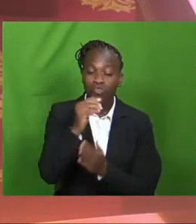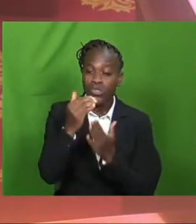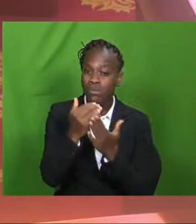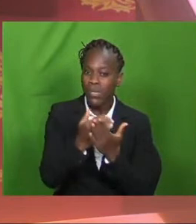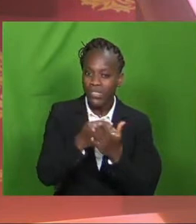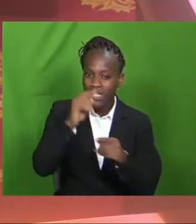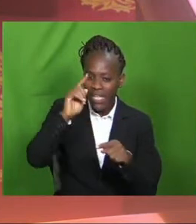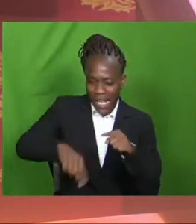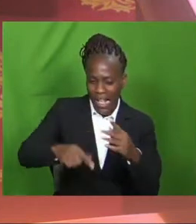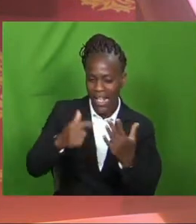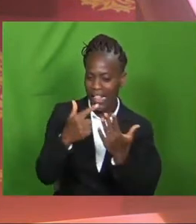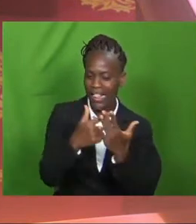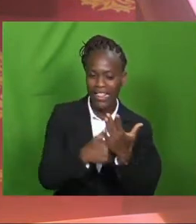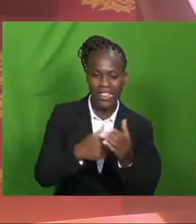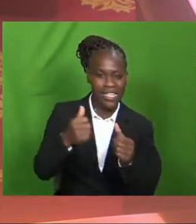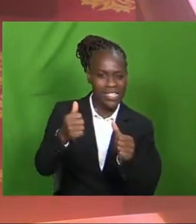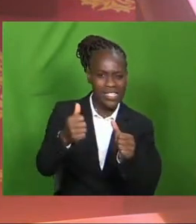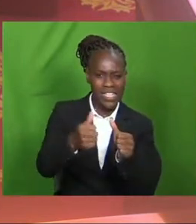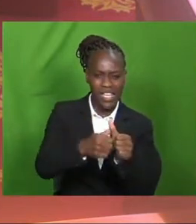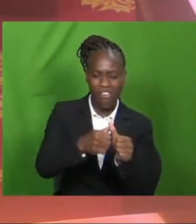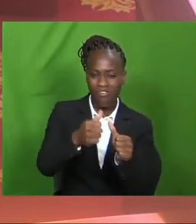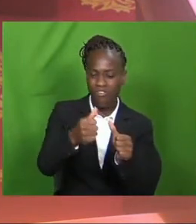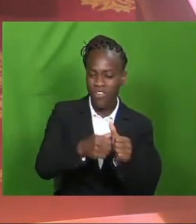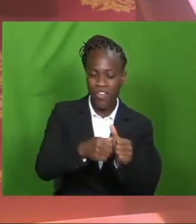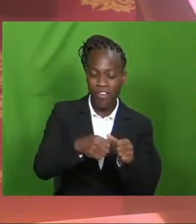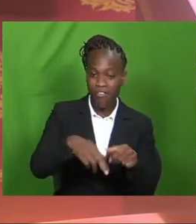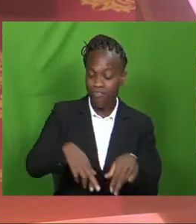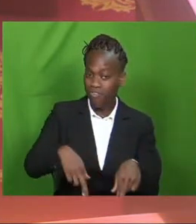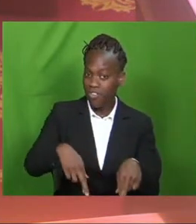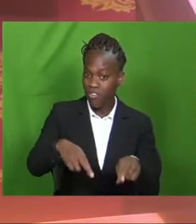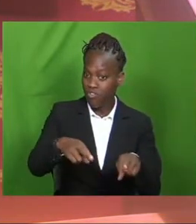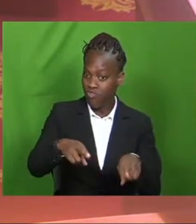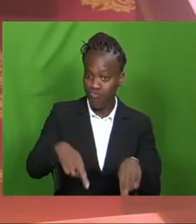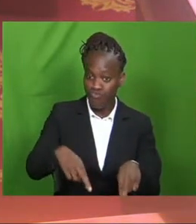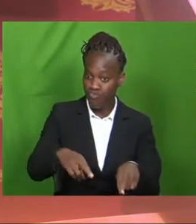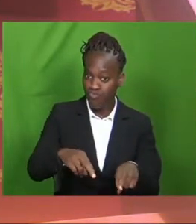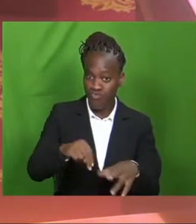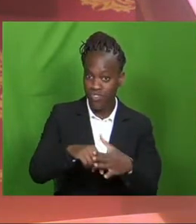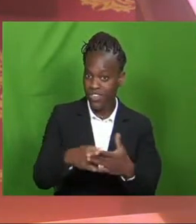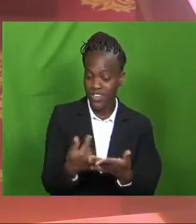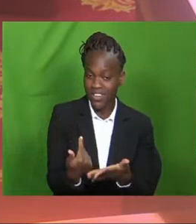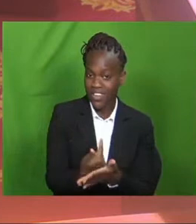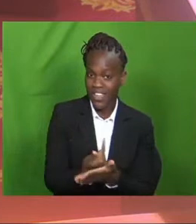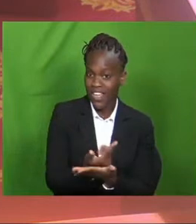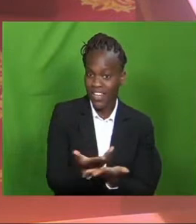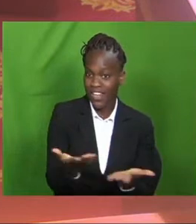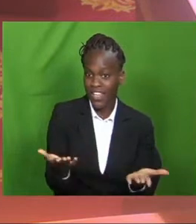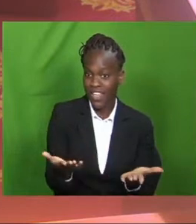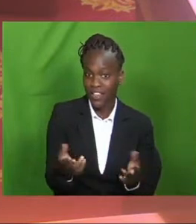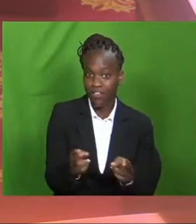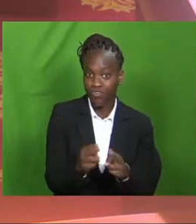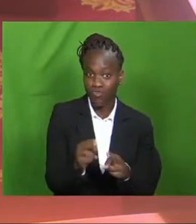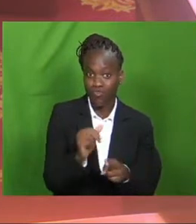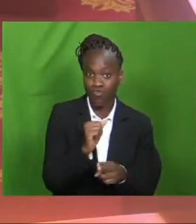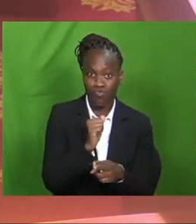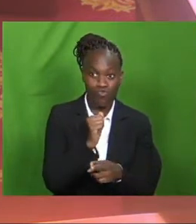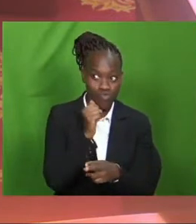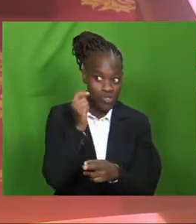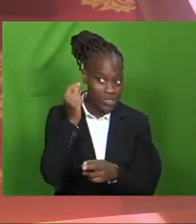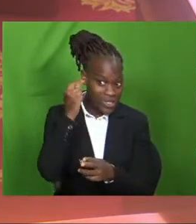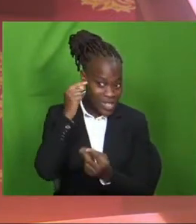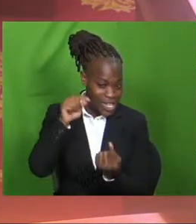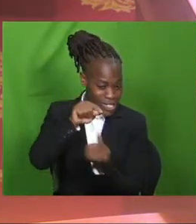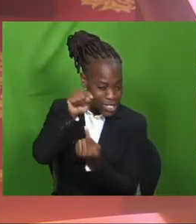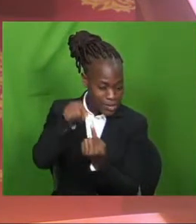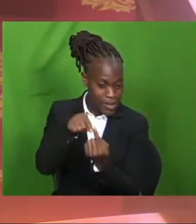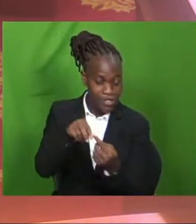list every single road in this country. So that if you don't hear these specific roads being